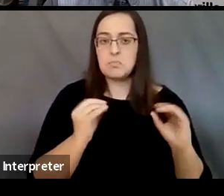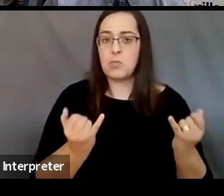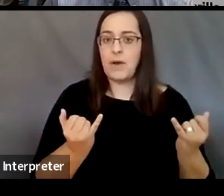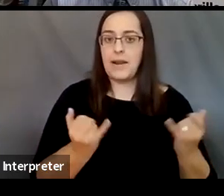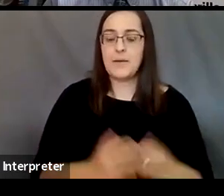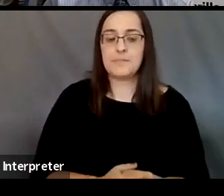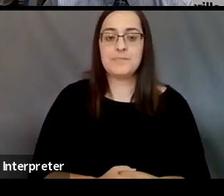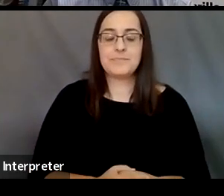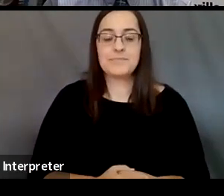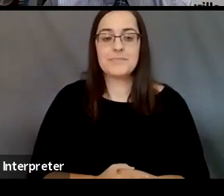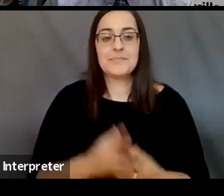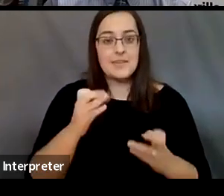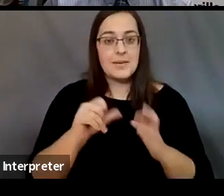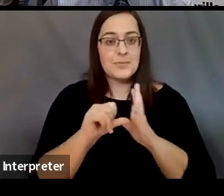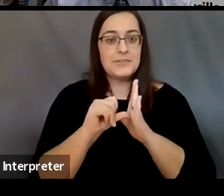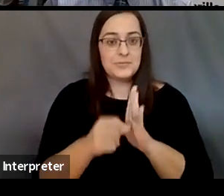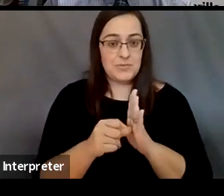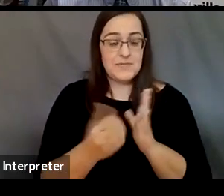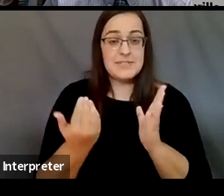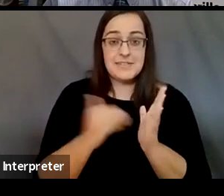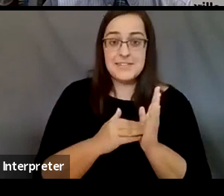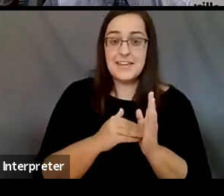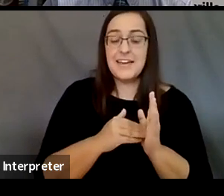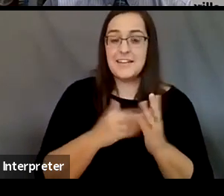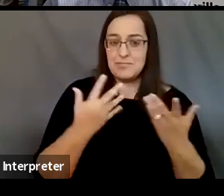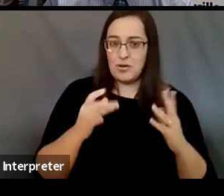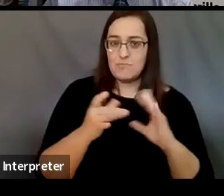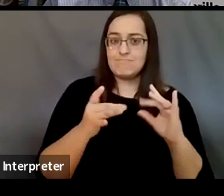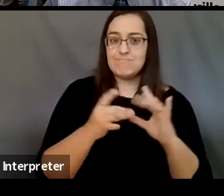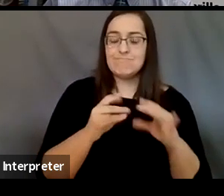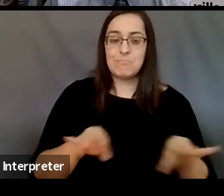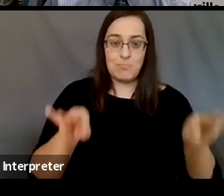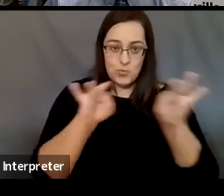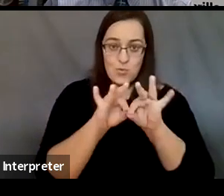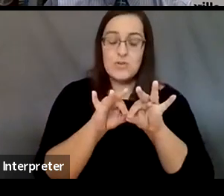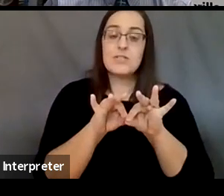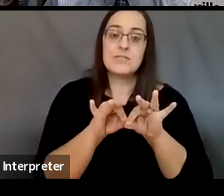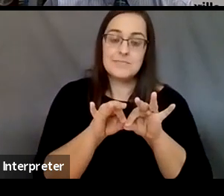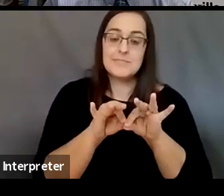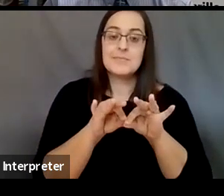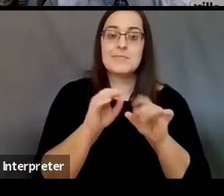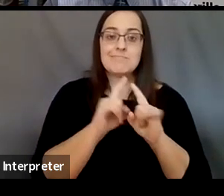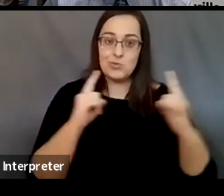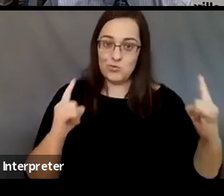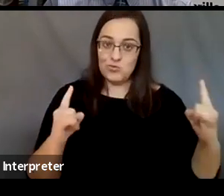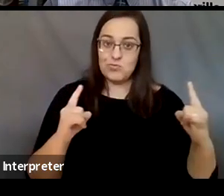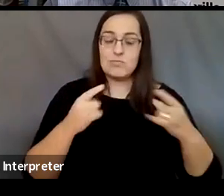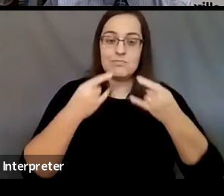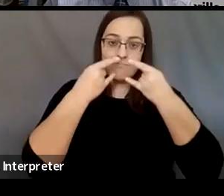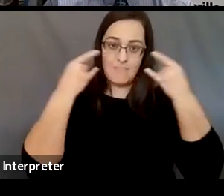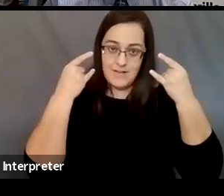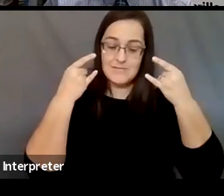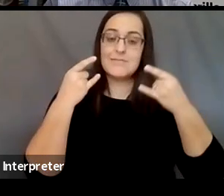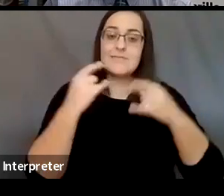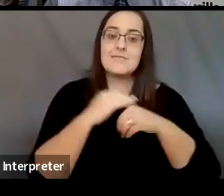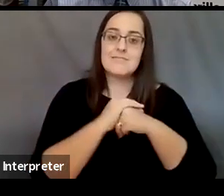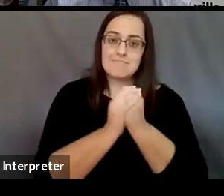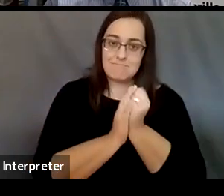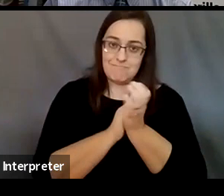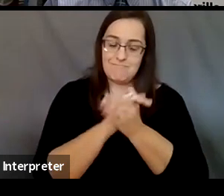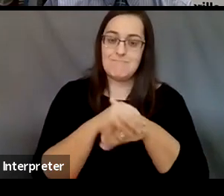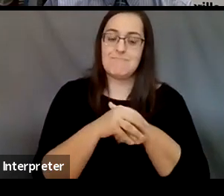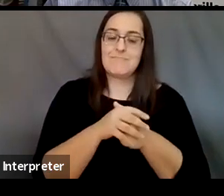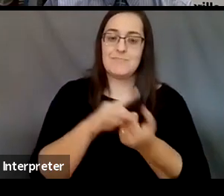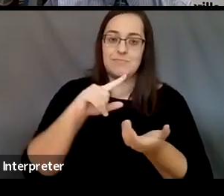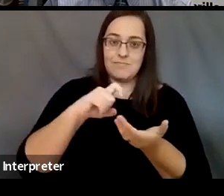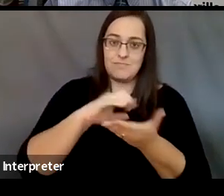Just like to reiterate what everyone else is saying concerning the importance of, social distancing, wearing your mask, and good hand hygiene,